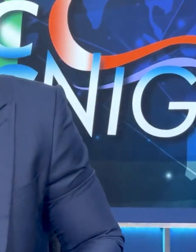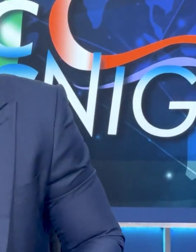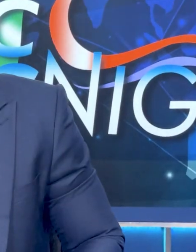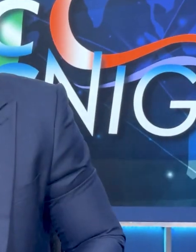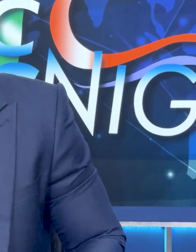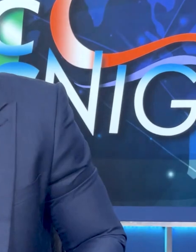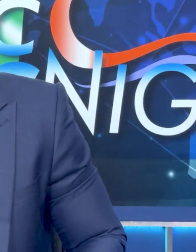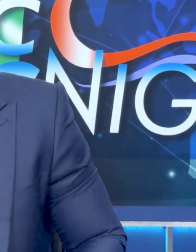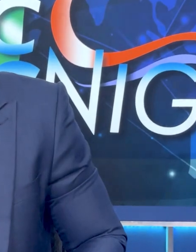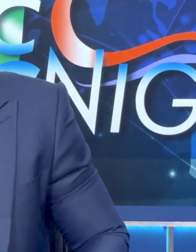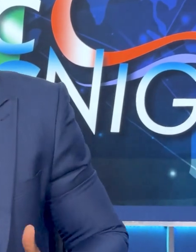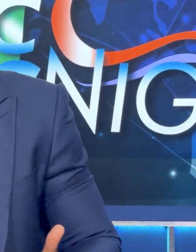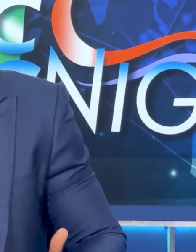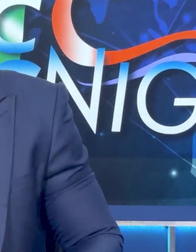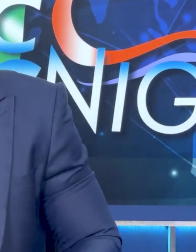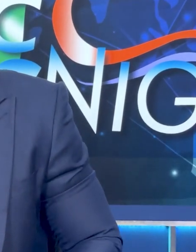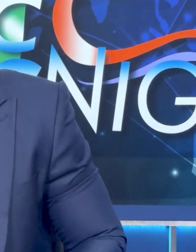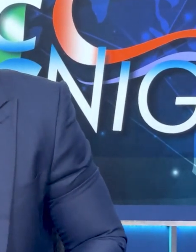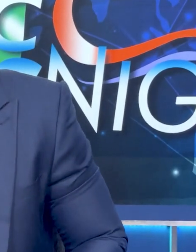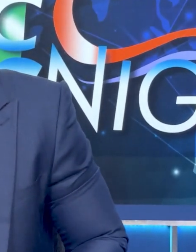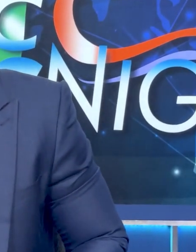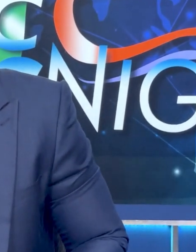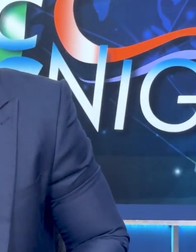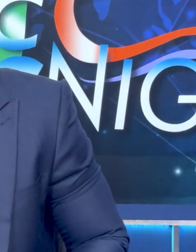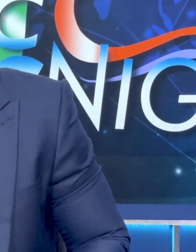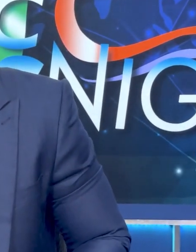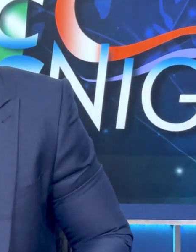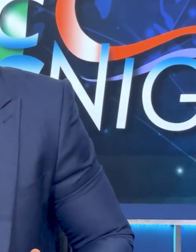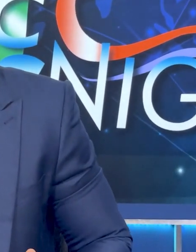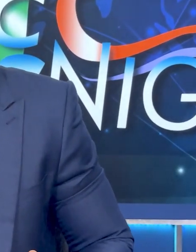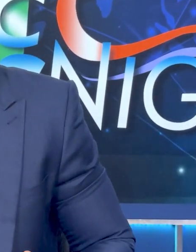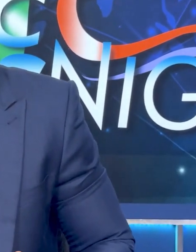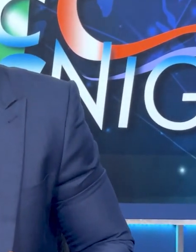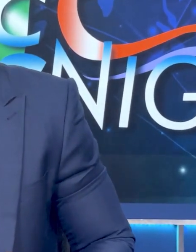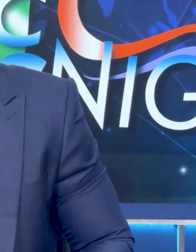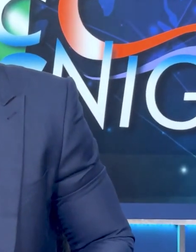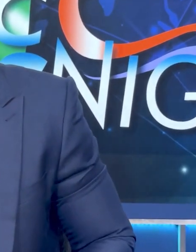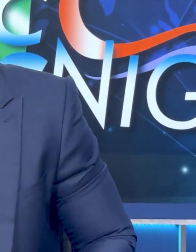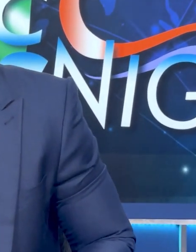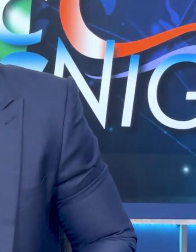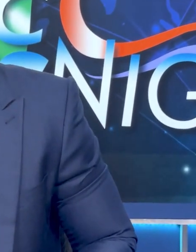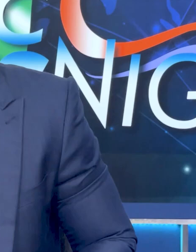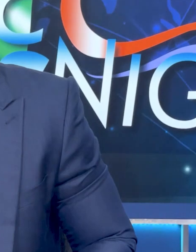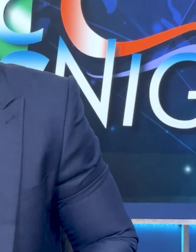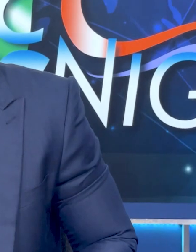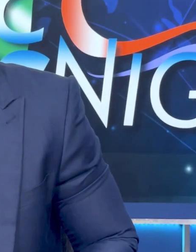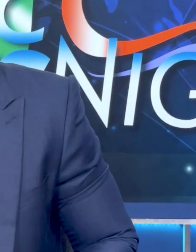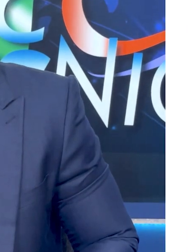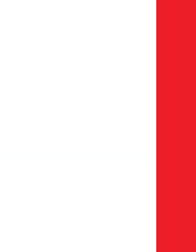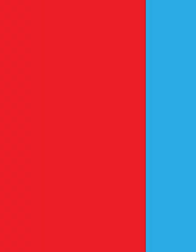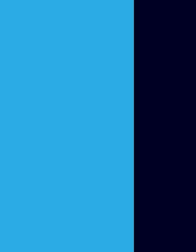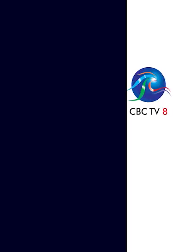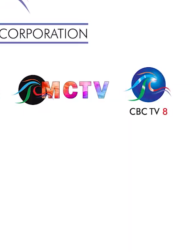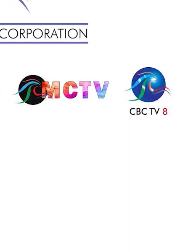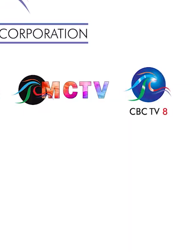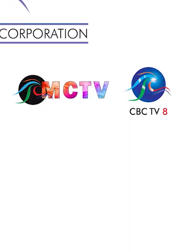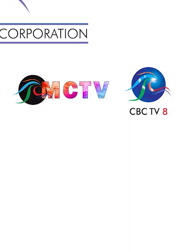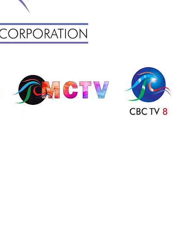Thanks for visiting us. Now, if you want to see more stories like this one, like and subscribe to our YouTube